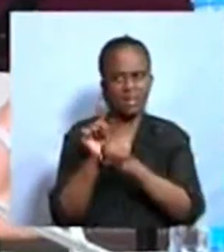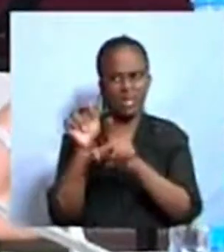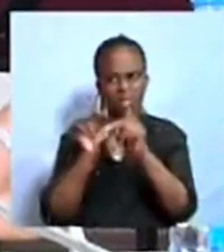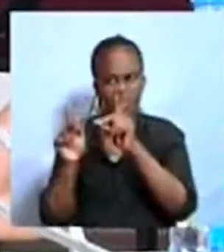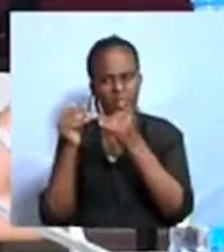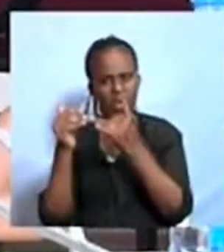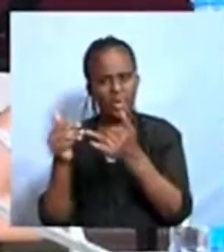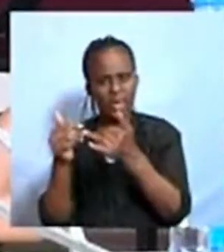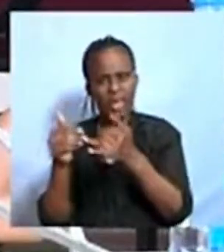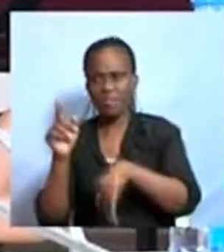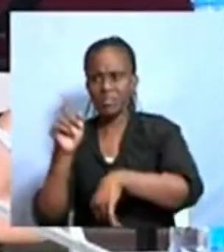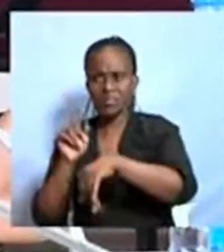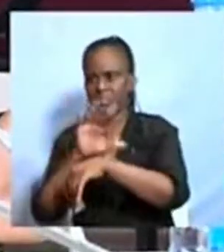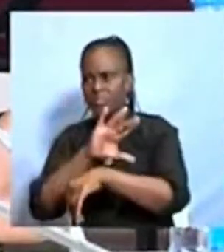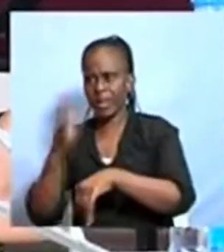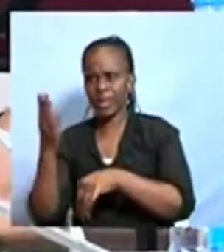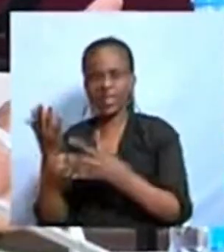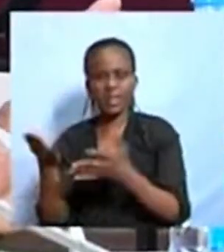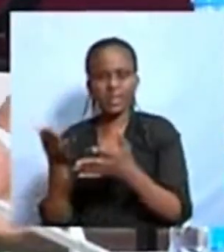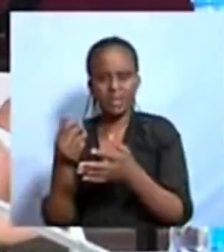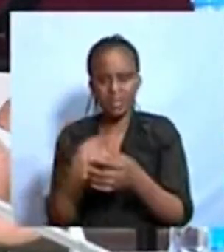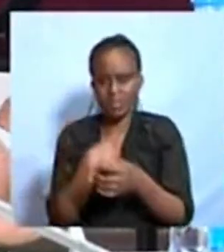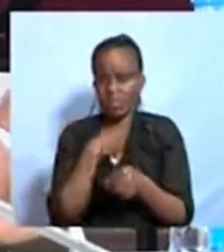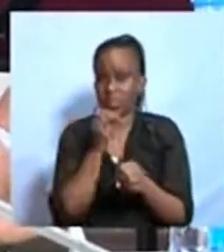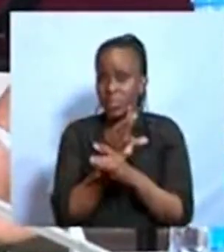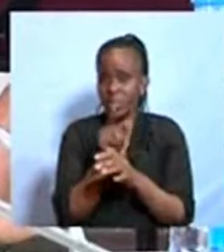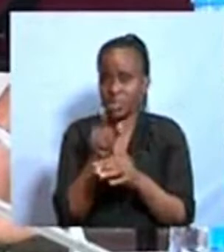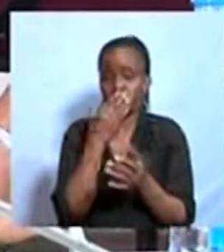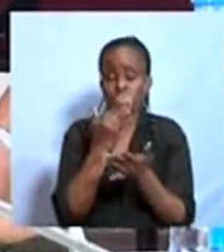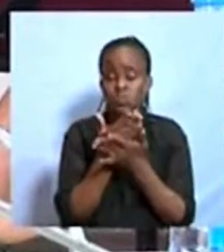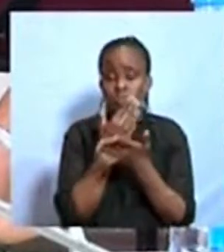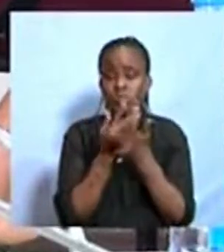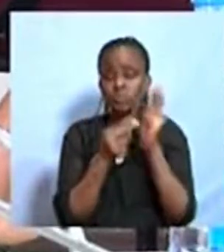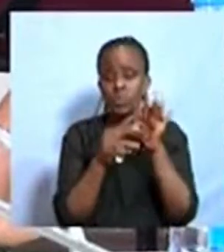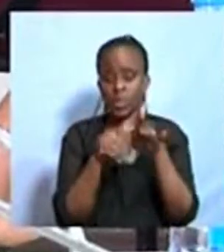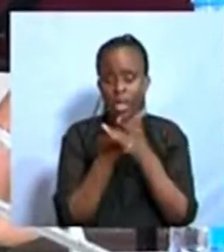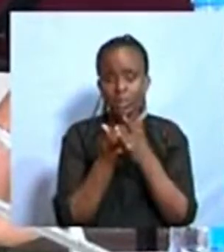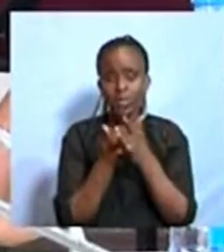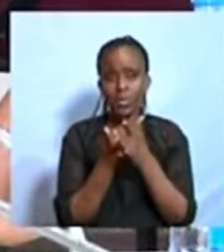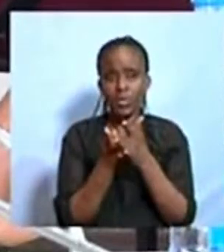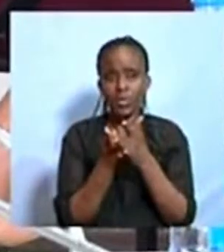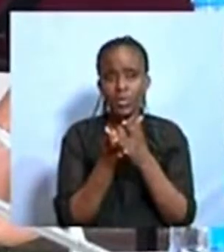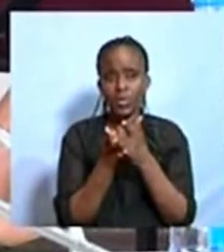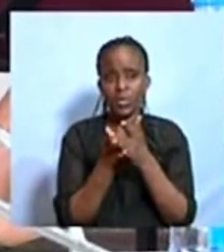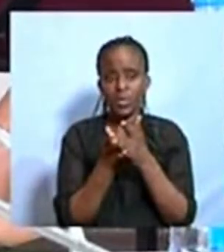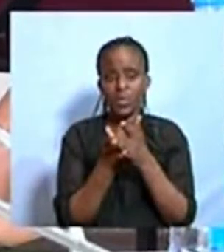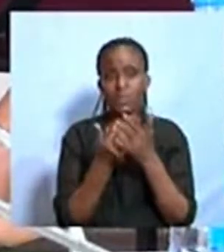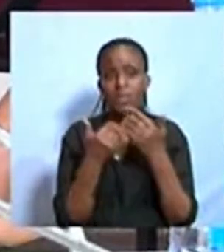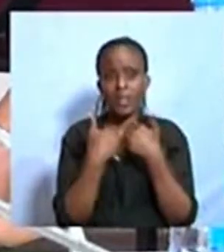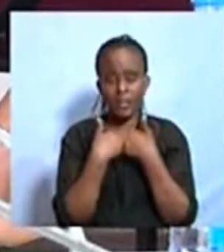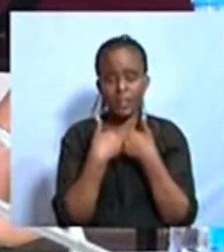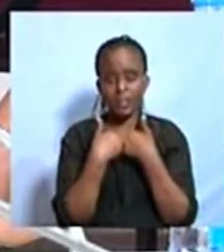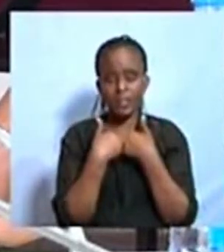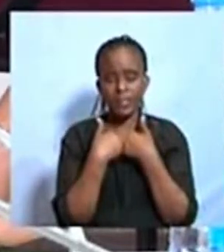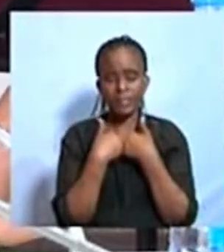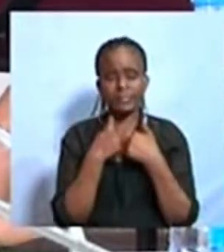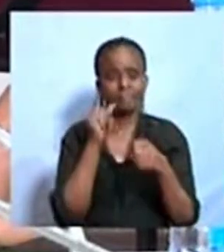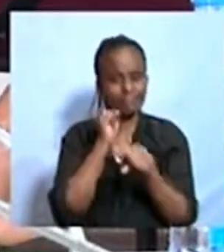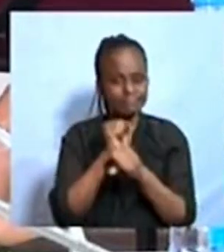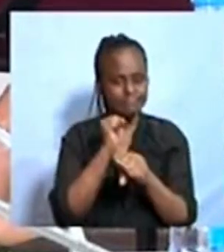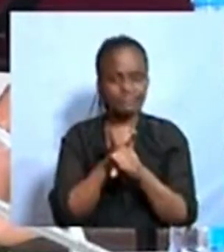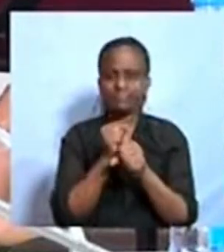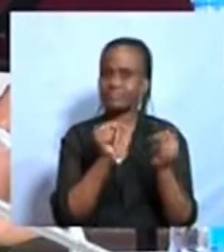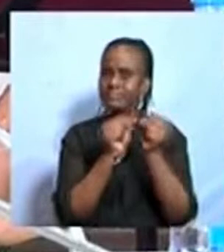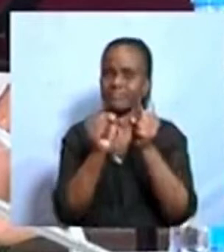being retained. To me, already that's a good demonstration of how we have an unfunctional